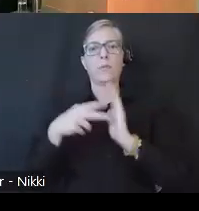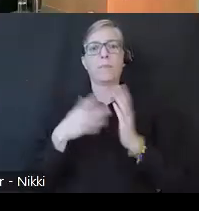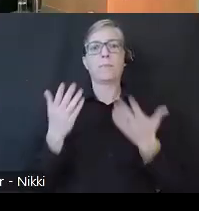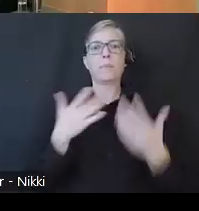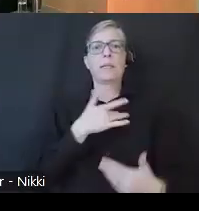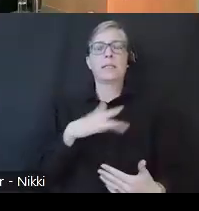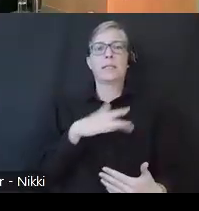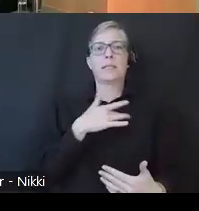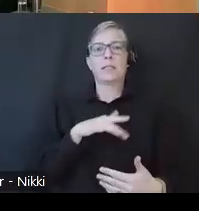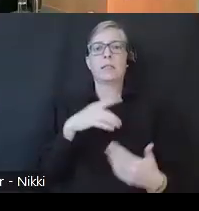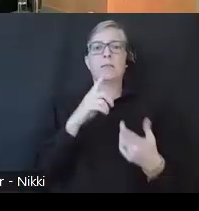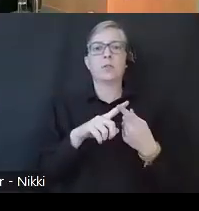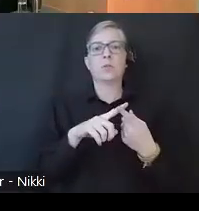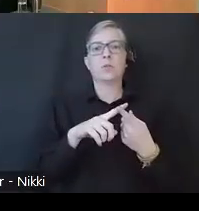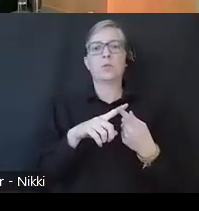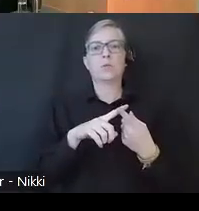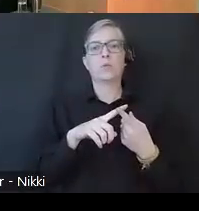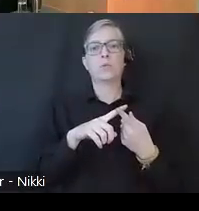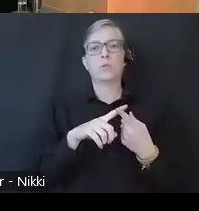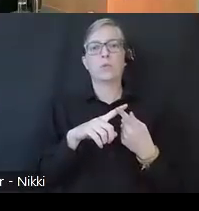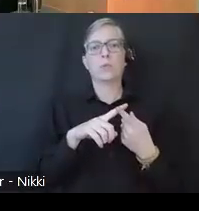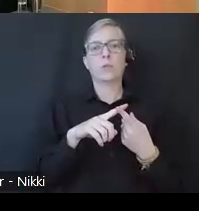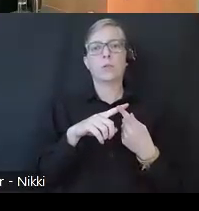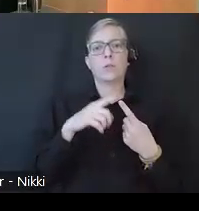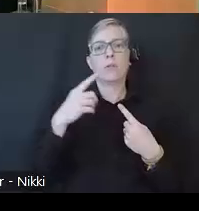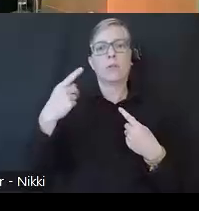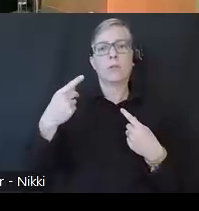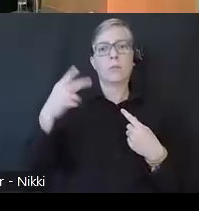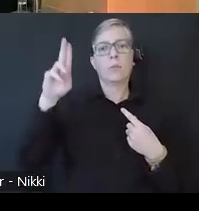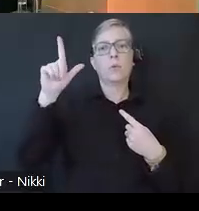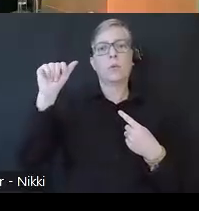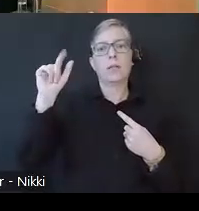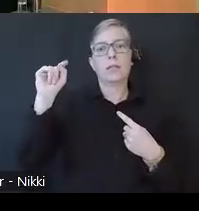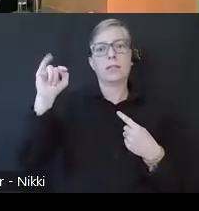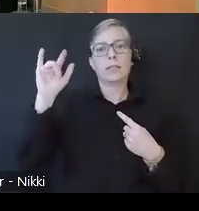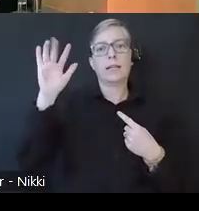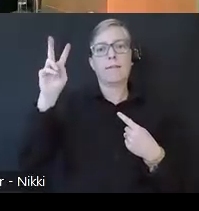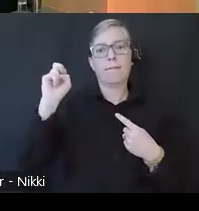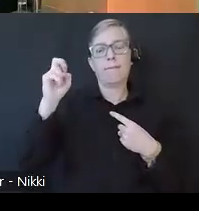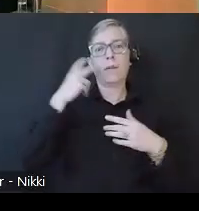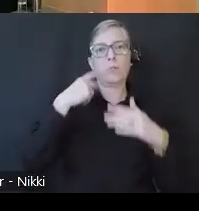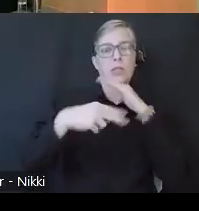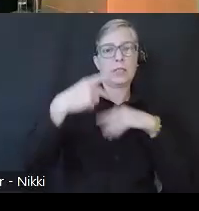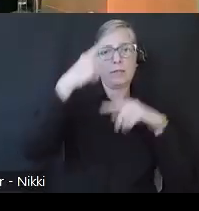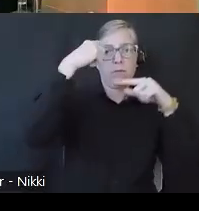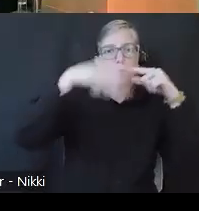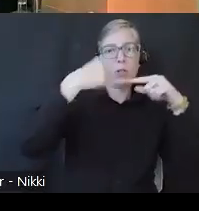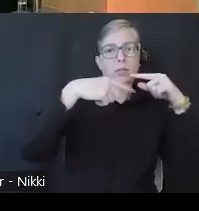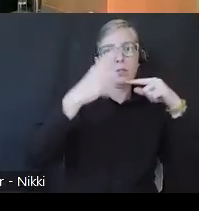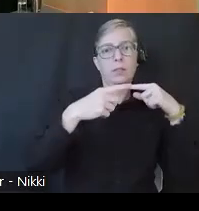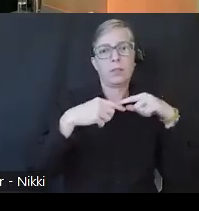putative predictive processing alterations associated with hallucinatory experiences, even in non-clinical samples.